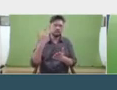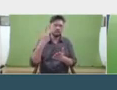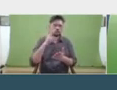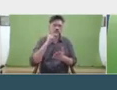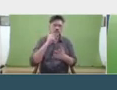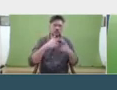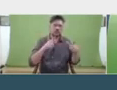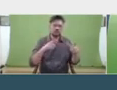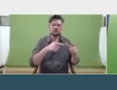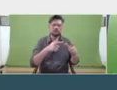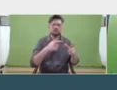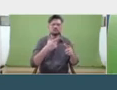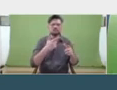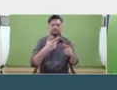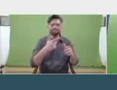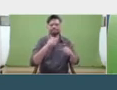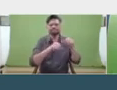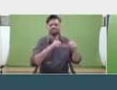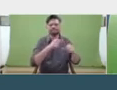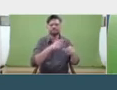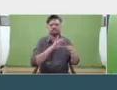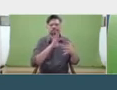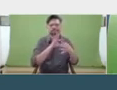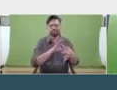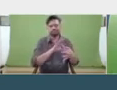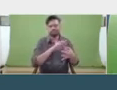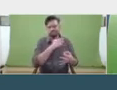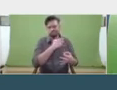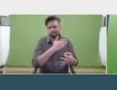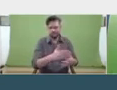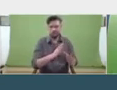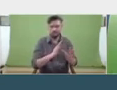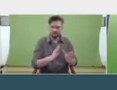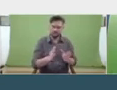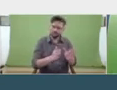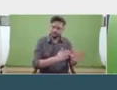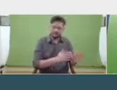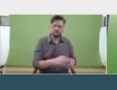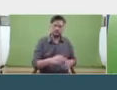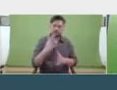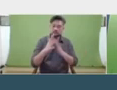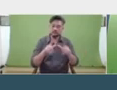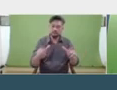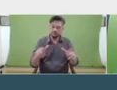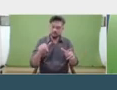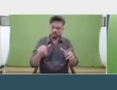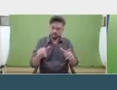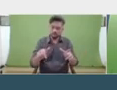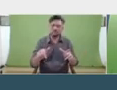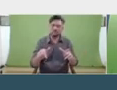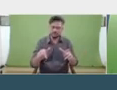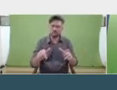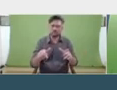okay so this is the existing view now variation according to sign language instead i read out from my ppt